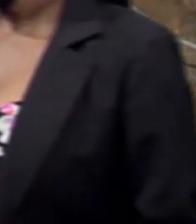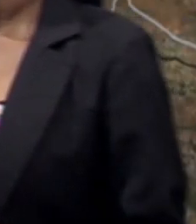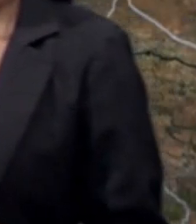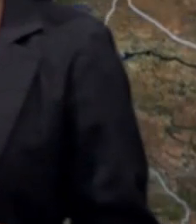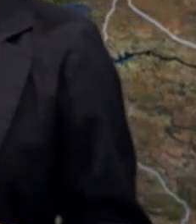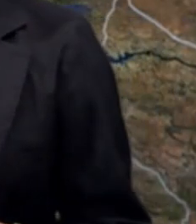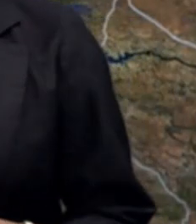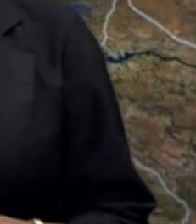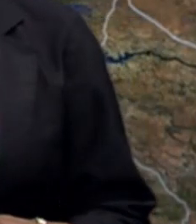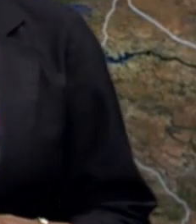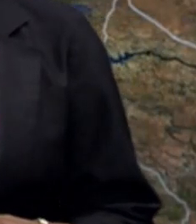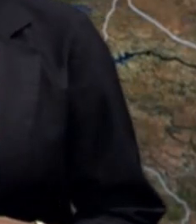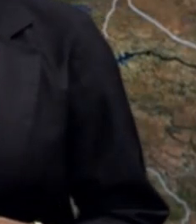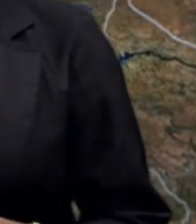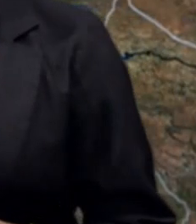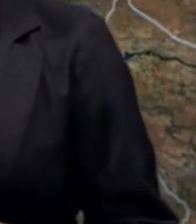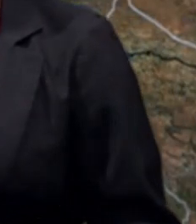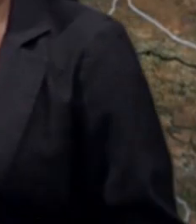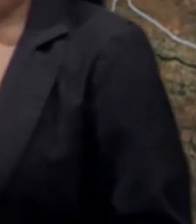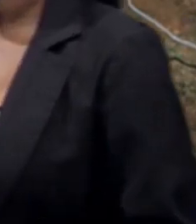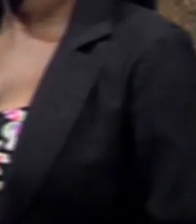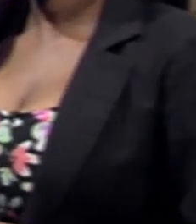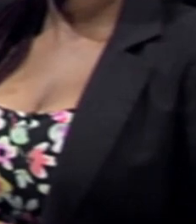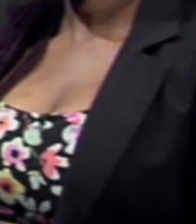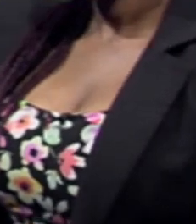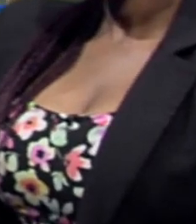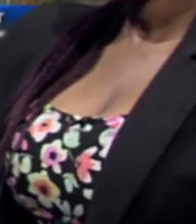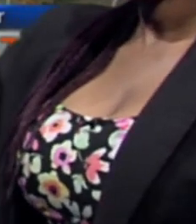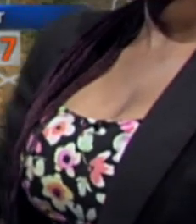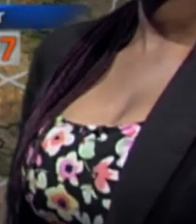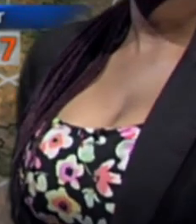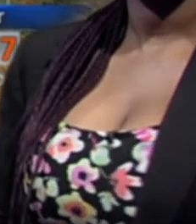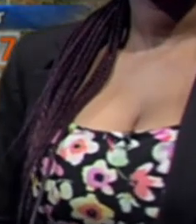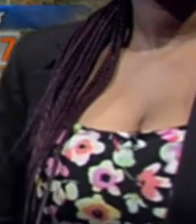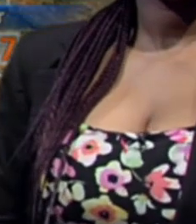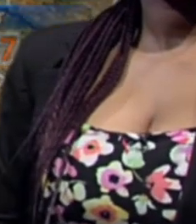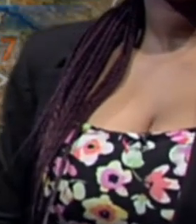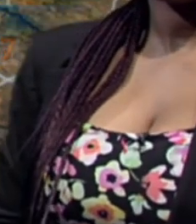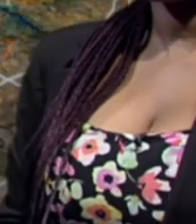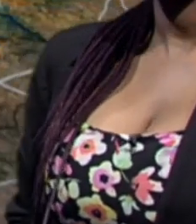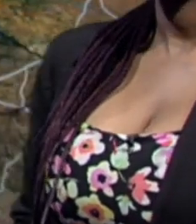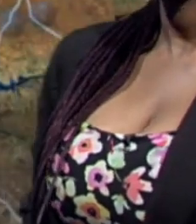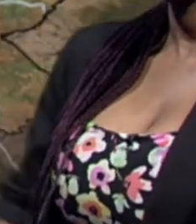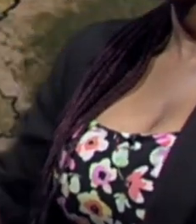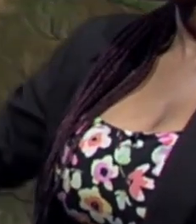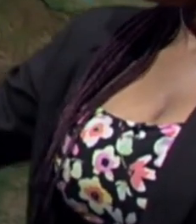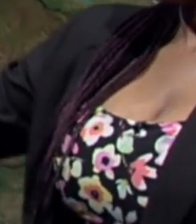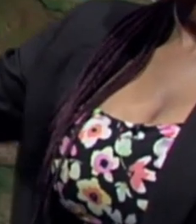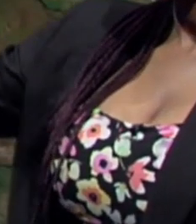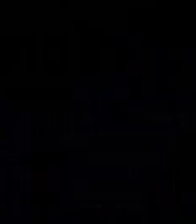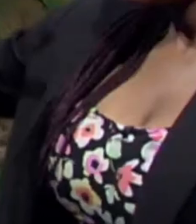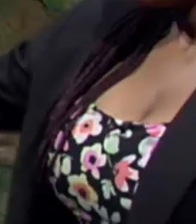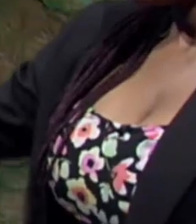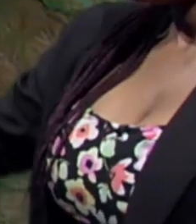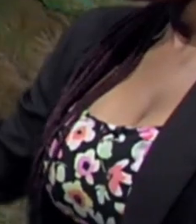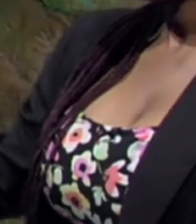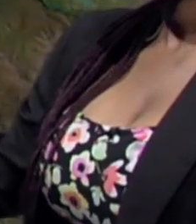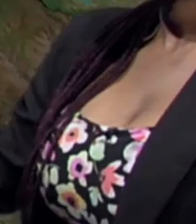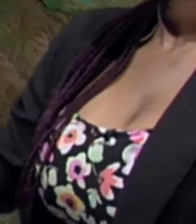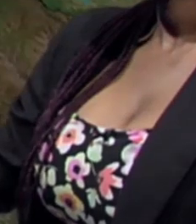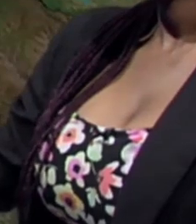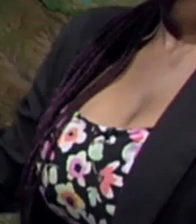re belela Springbok ka digata di le 5 go ya go di le 20 Upington go tla nna mogote ka digata di le 30 mo Thapameng Free State mo